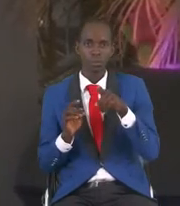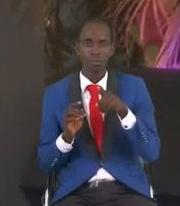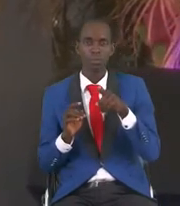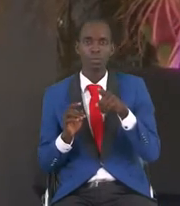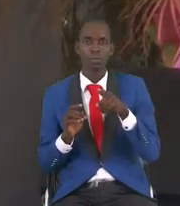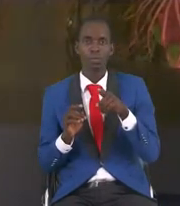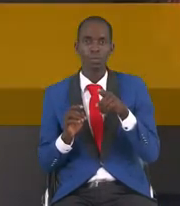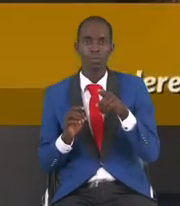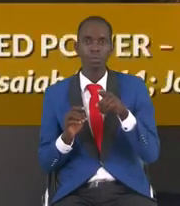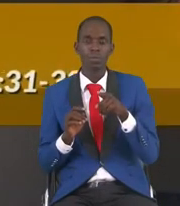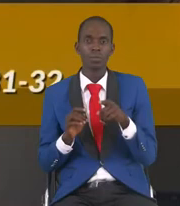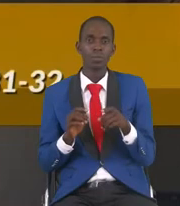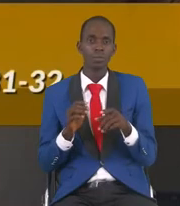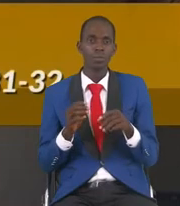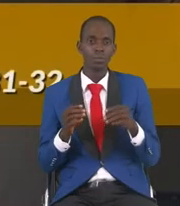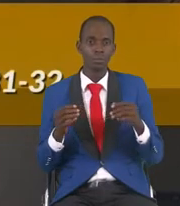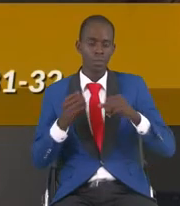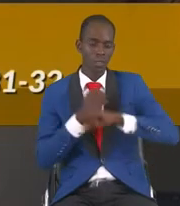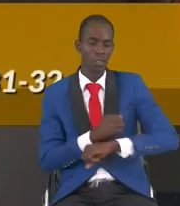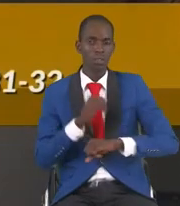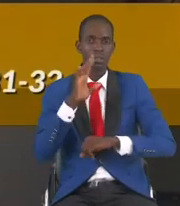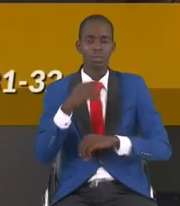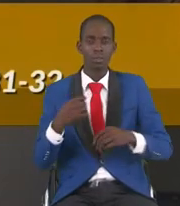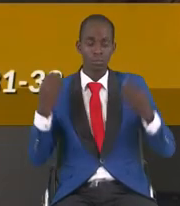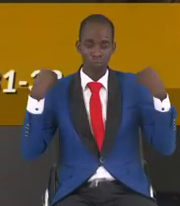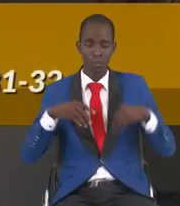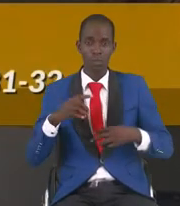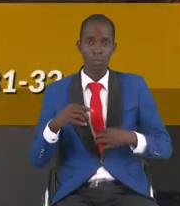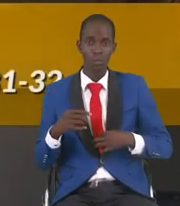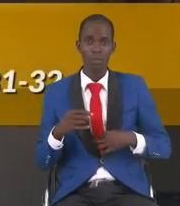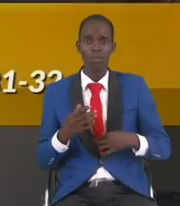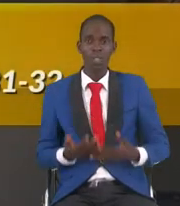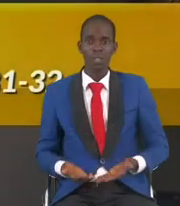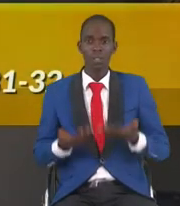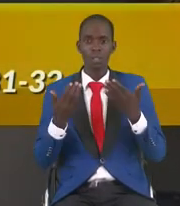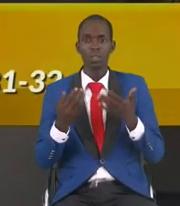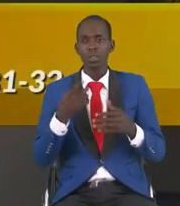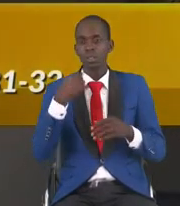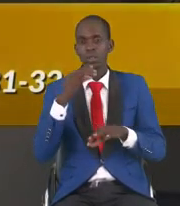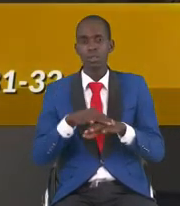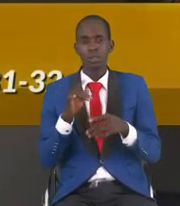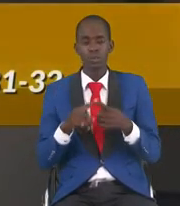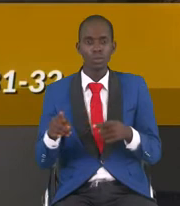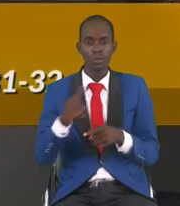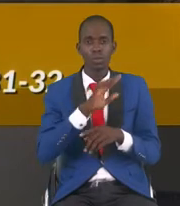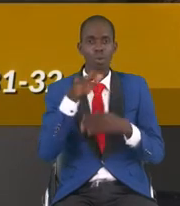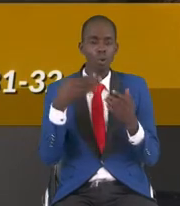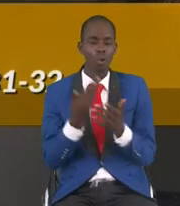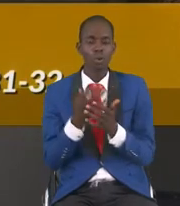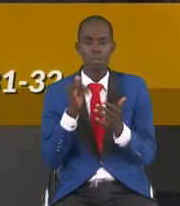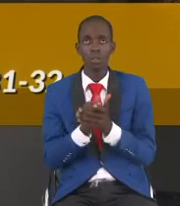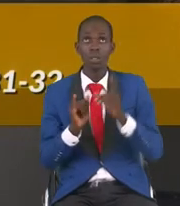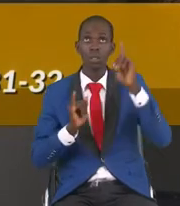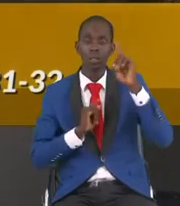up thy loins. Arise, speak unto them all that I command